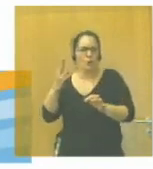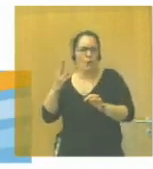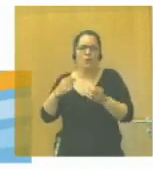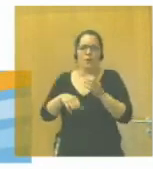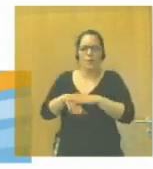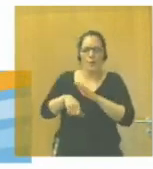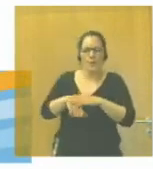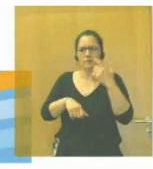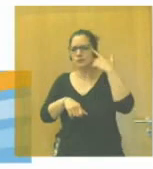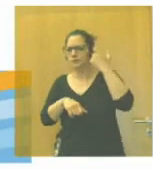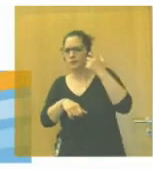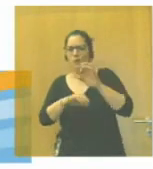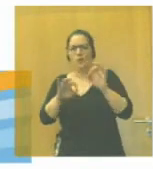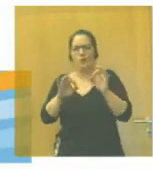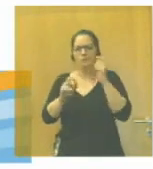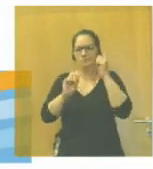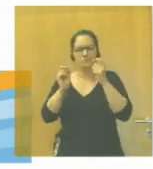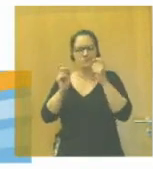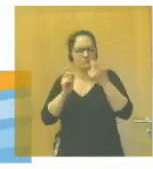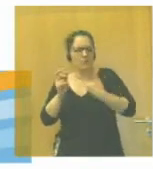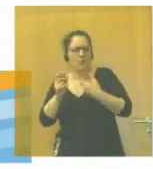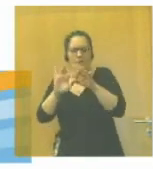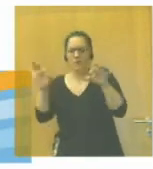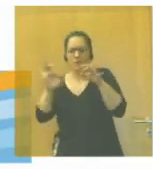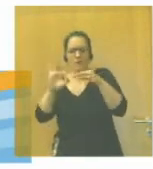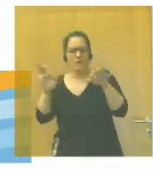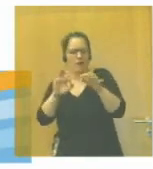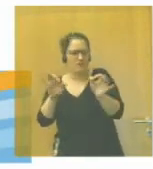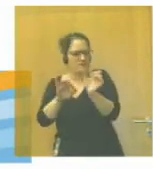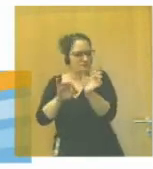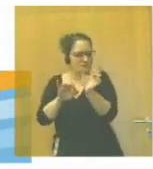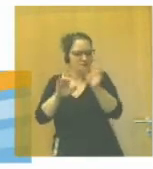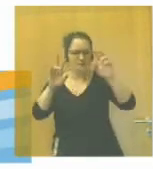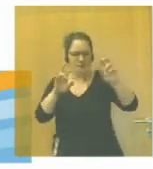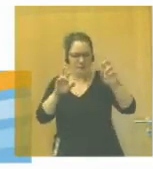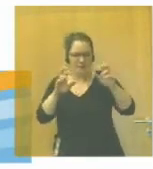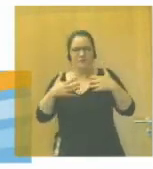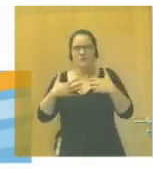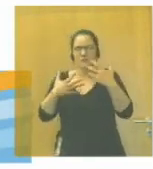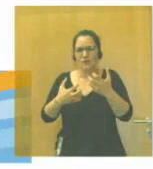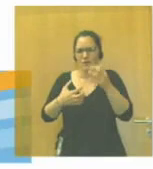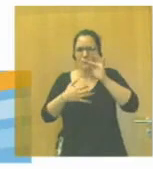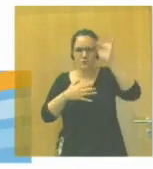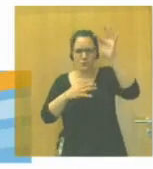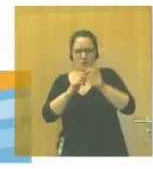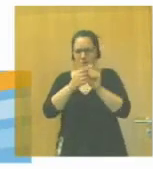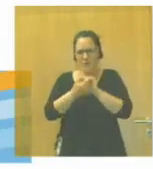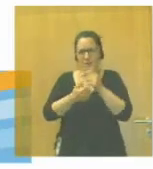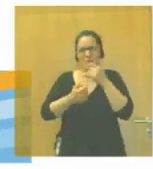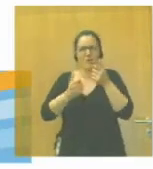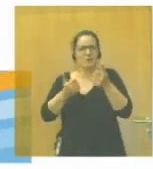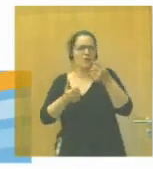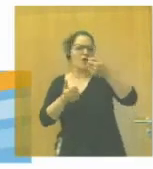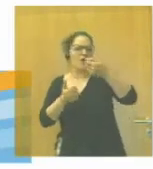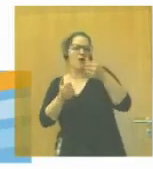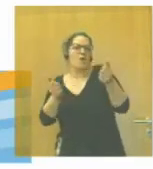themselves. And that's because, at least in the United States, when we talk about committing something, we often relate that to